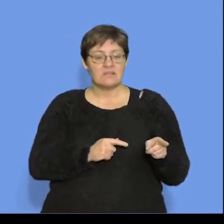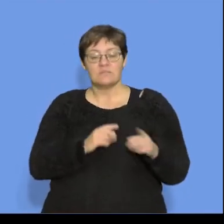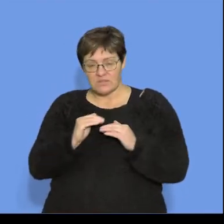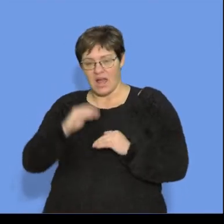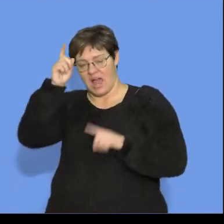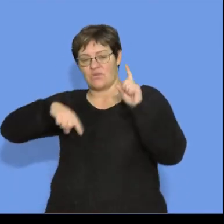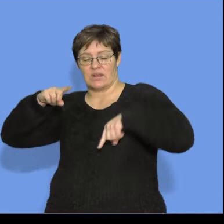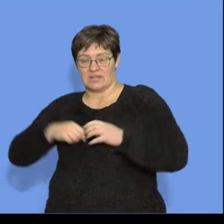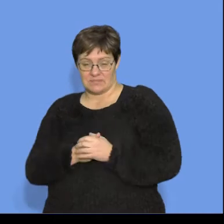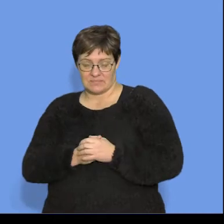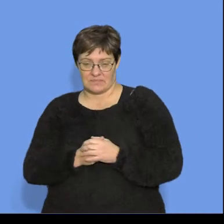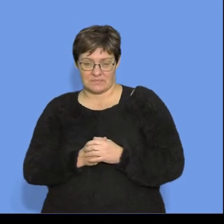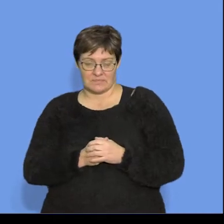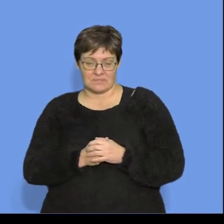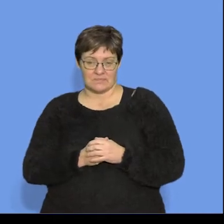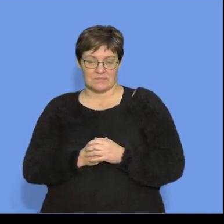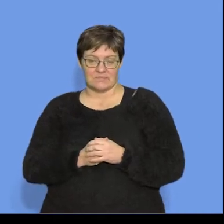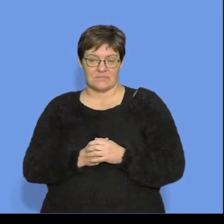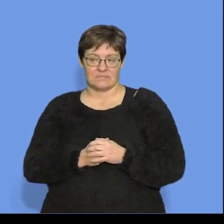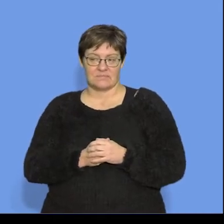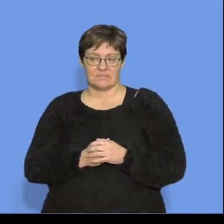high rate, big rate.